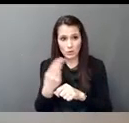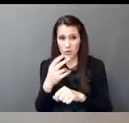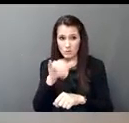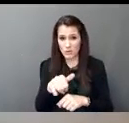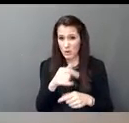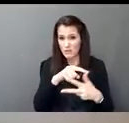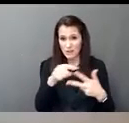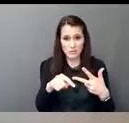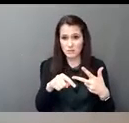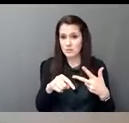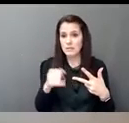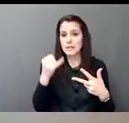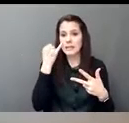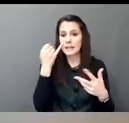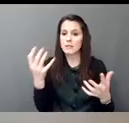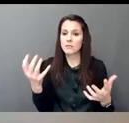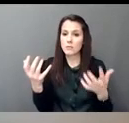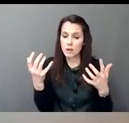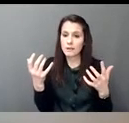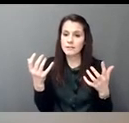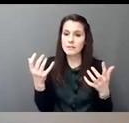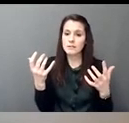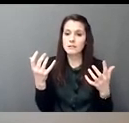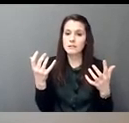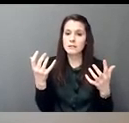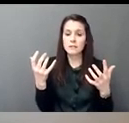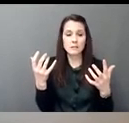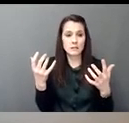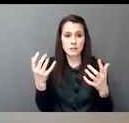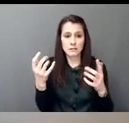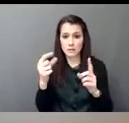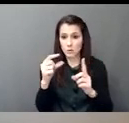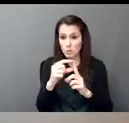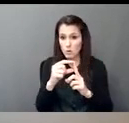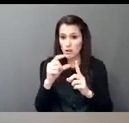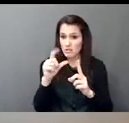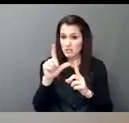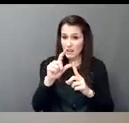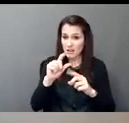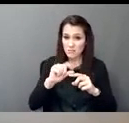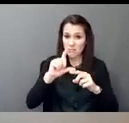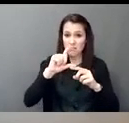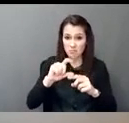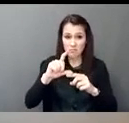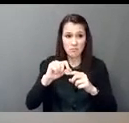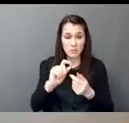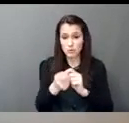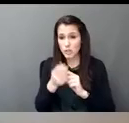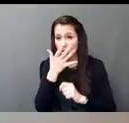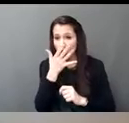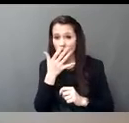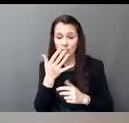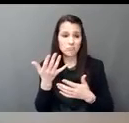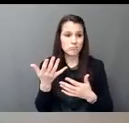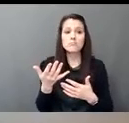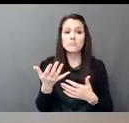If you want to make a font a different color, if you want to highlight fonts, so you want to change the fonts, make sure